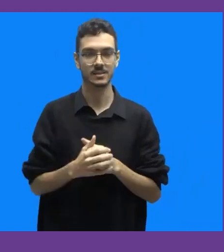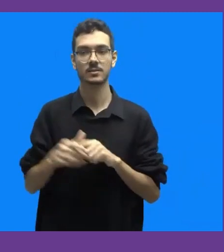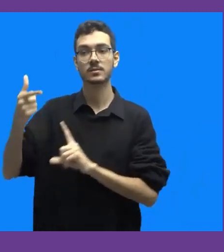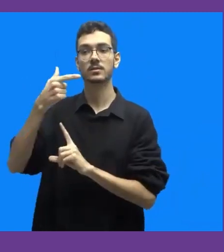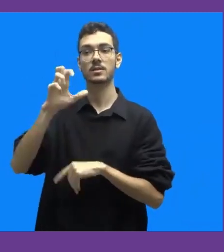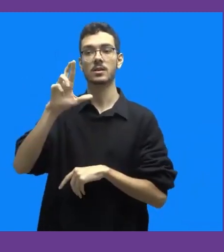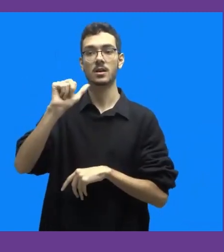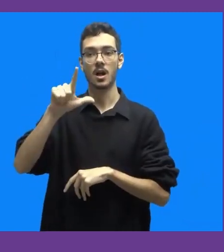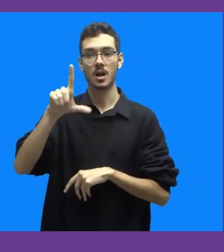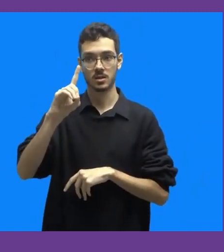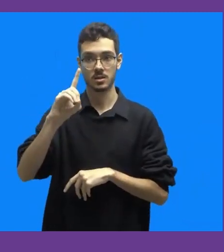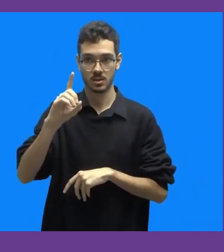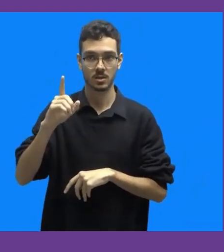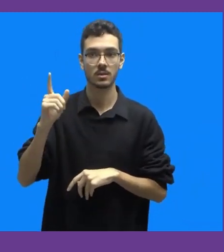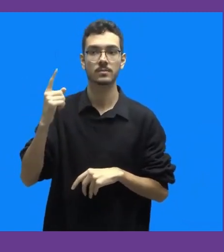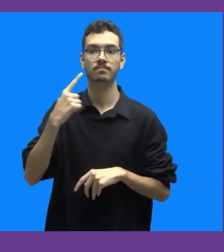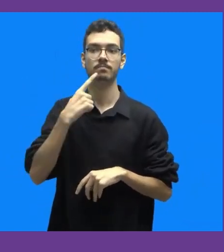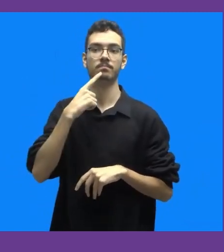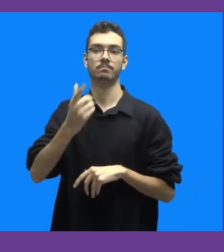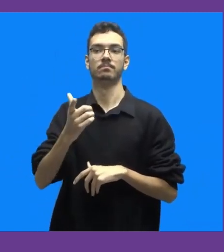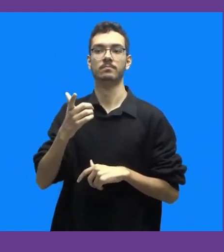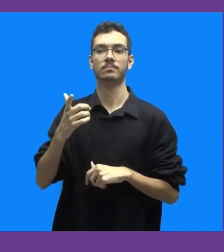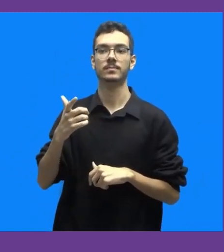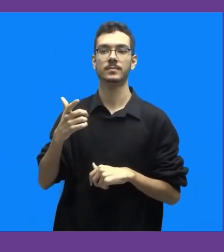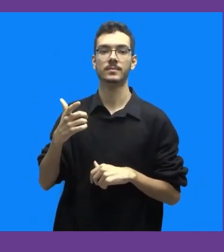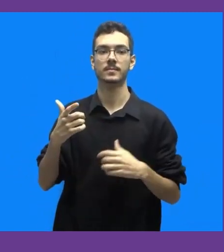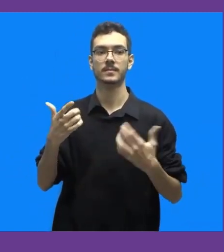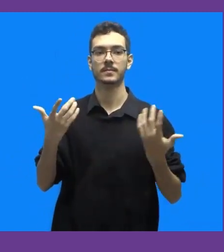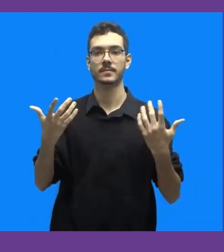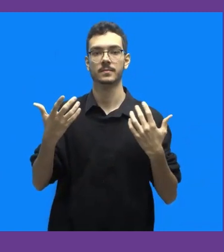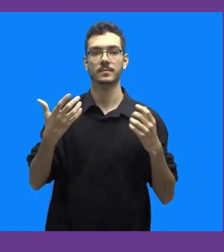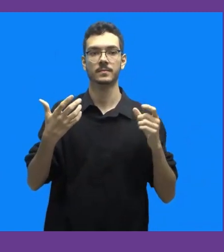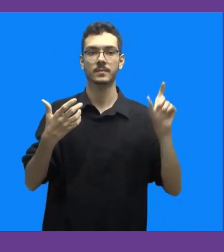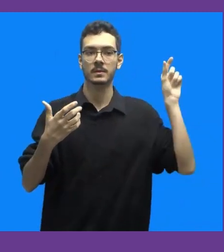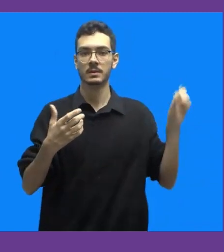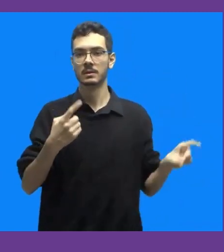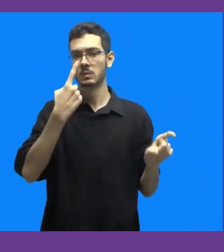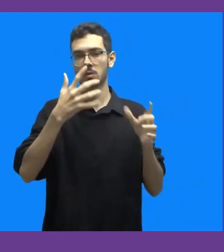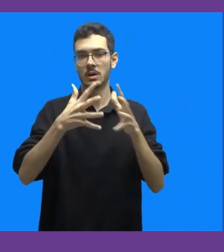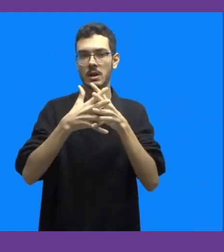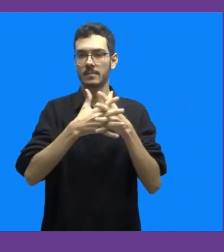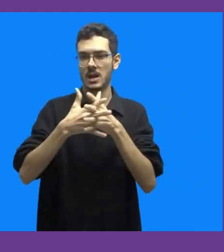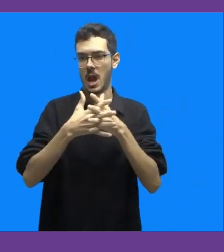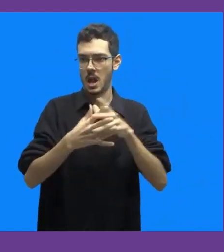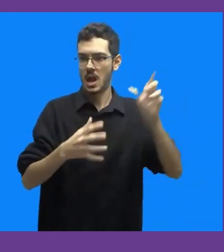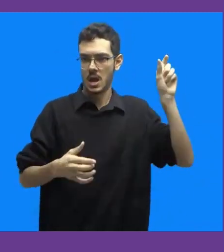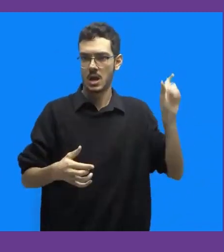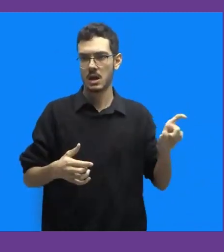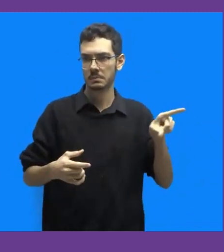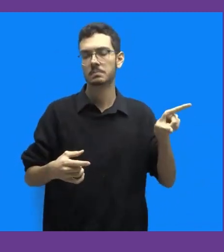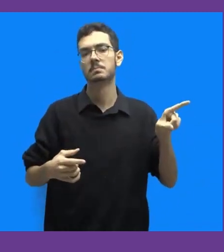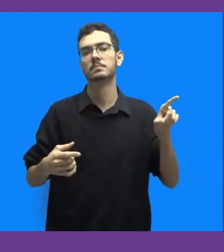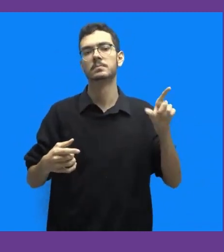to fellow lecturers on, I did a great class and I did the following, and it saved me loads